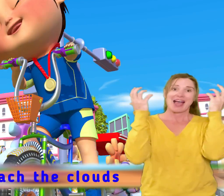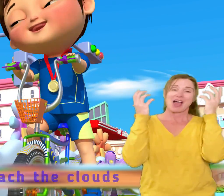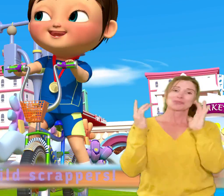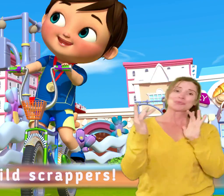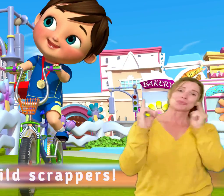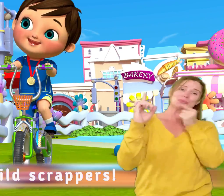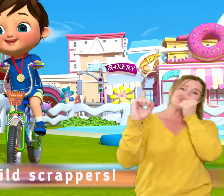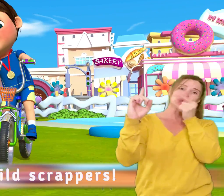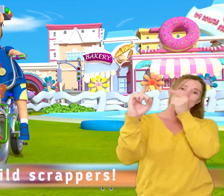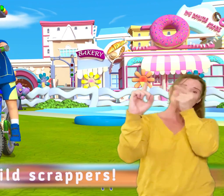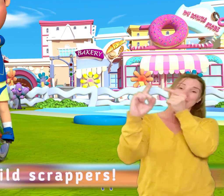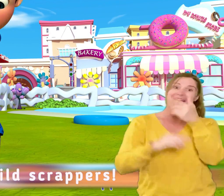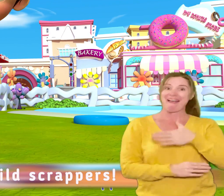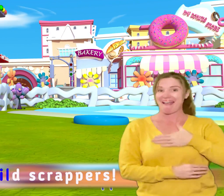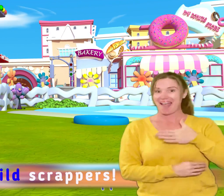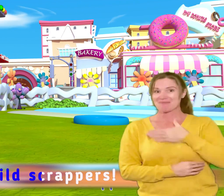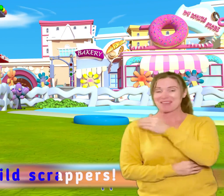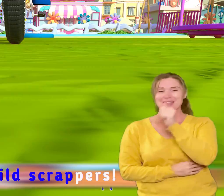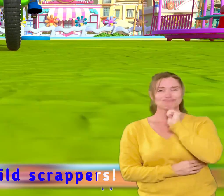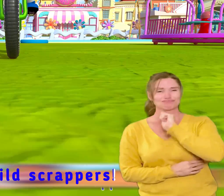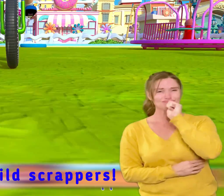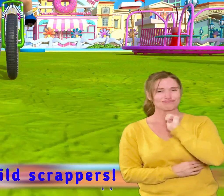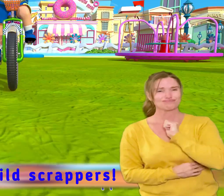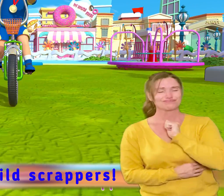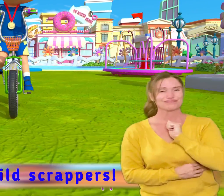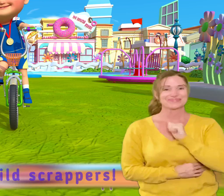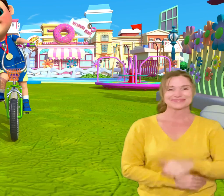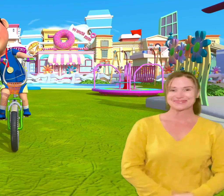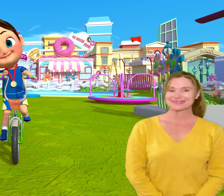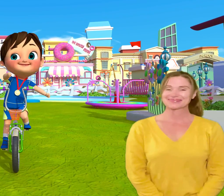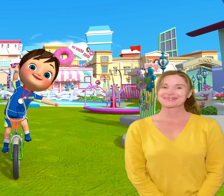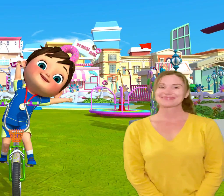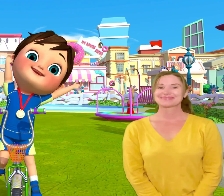reach the clouds with happiness and wall